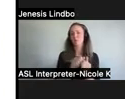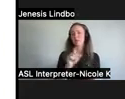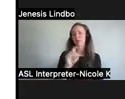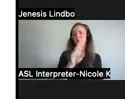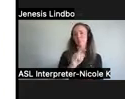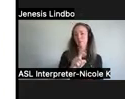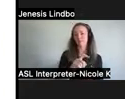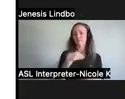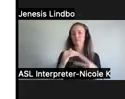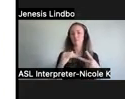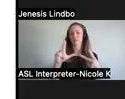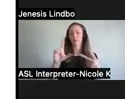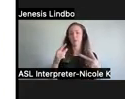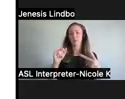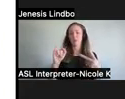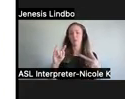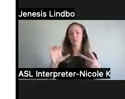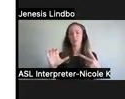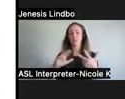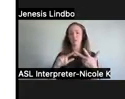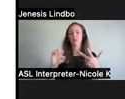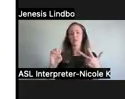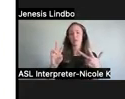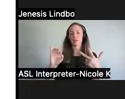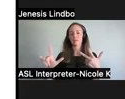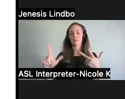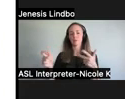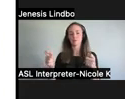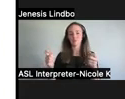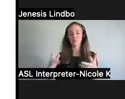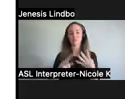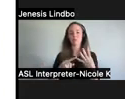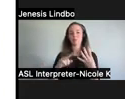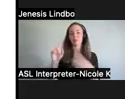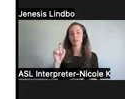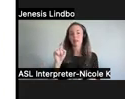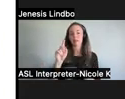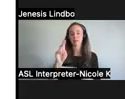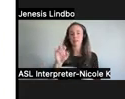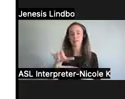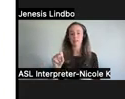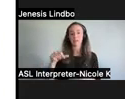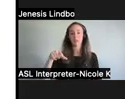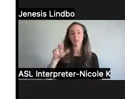Controller. Logitech, Evil Controllers, X-Keys, QuadStick, and Microsoft Store also have really